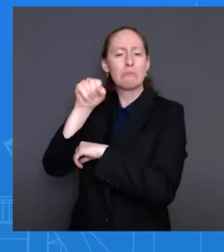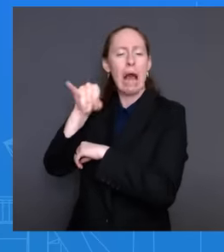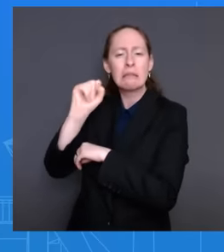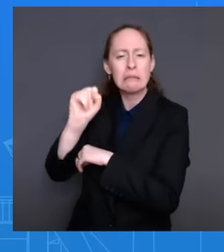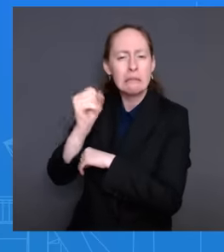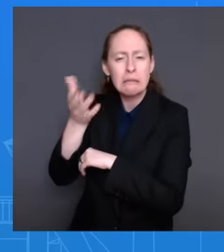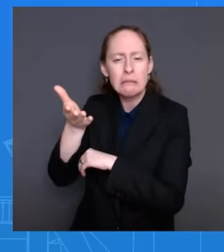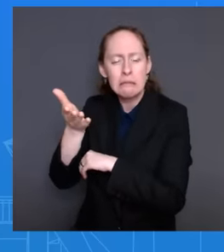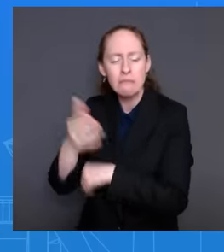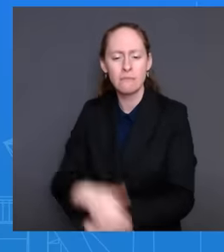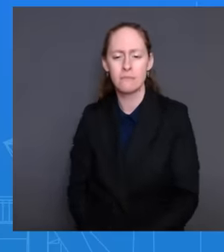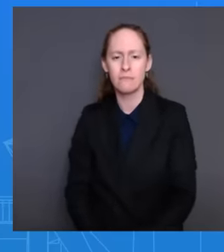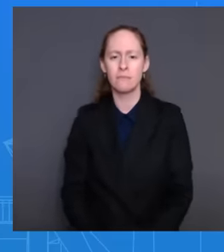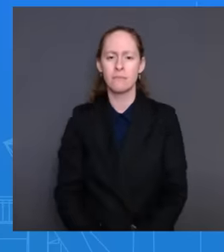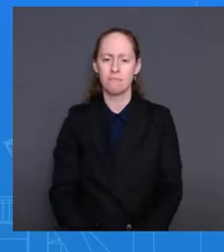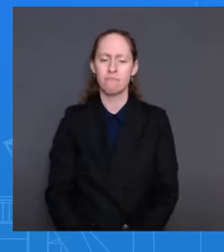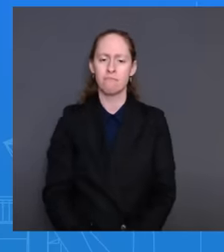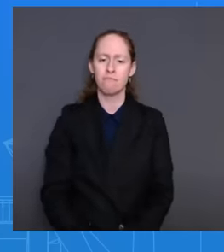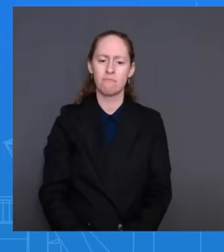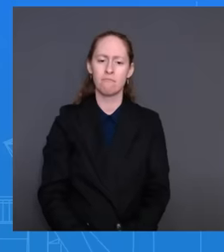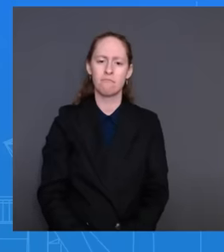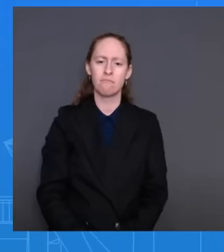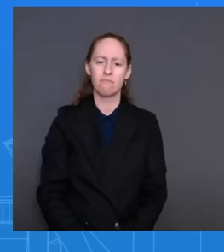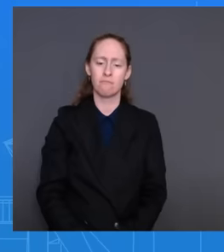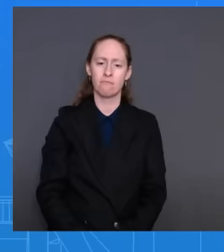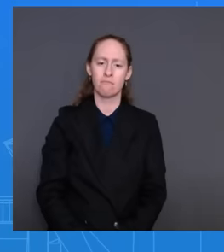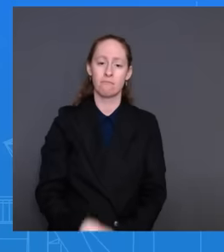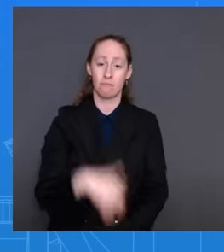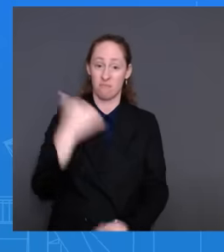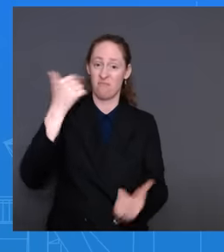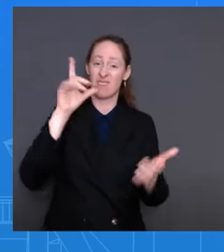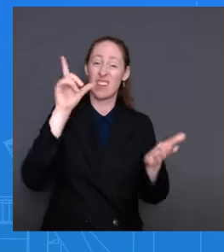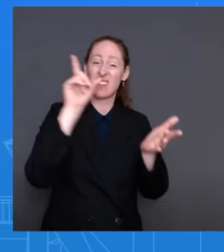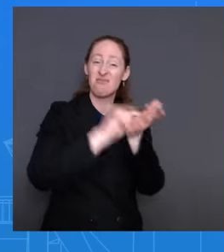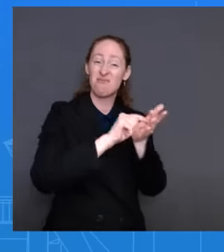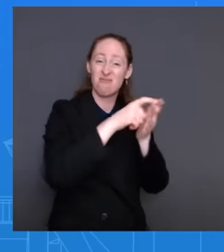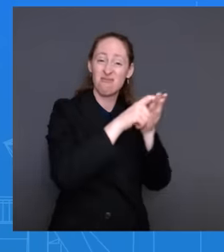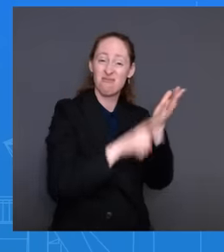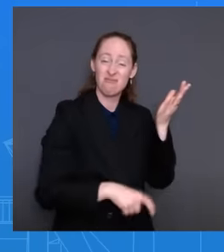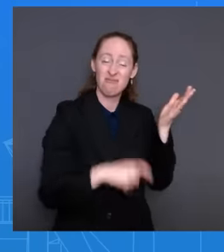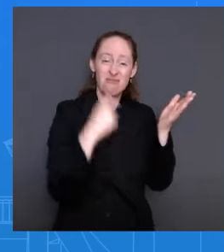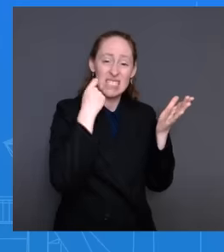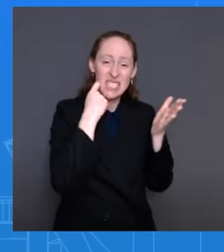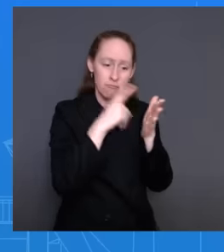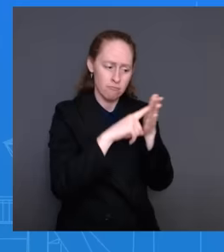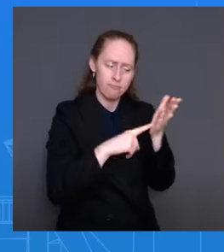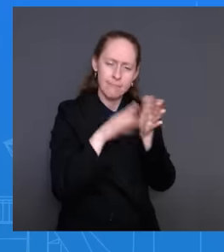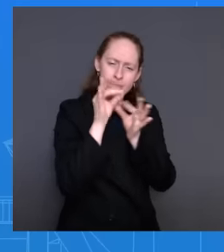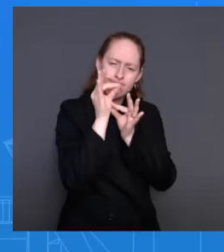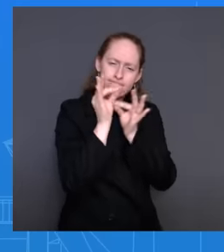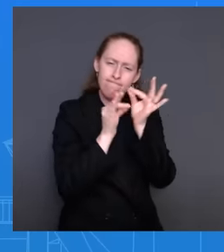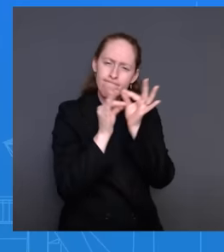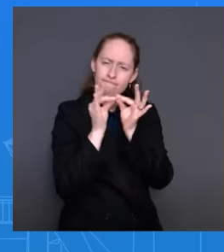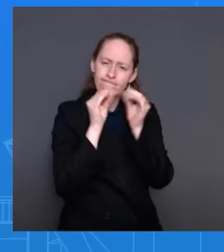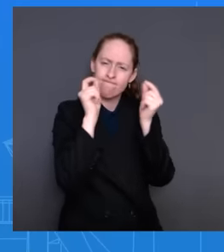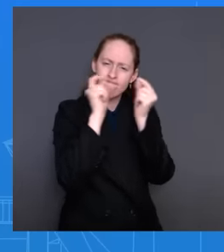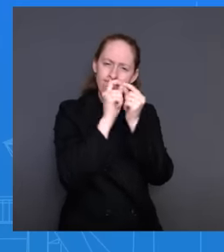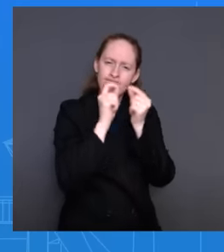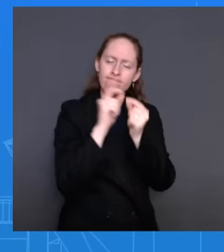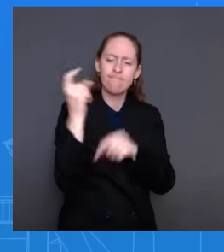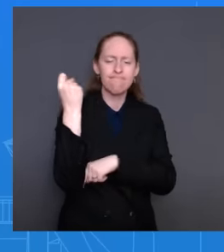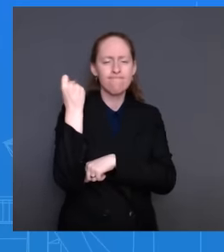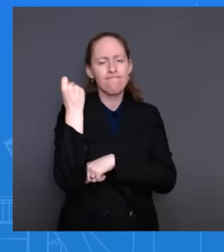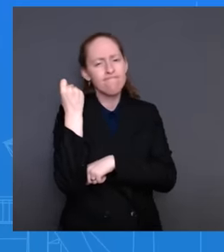explicitly, about how what he knows the American people are going through. And he laid out what it is that he's going to do